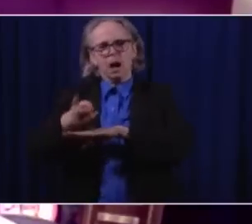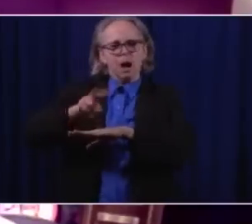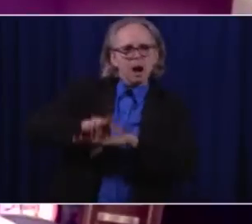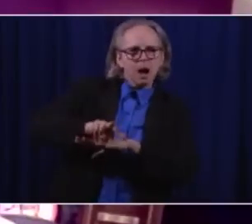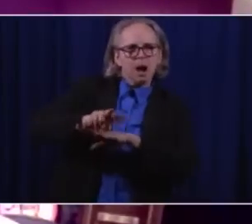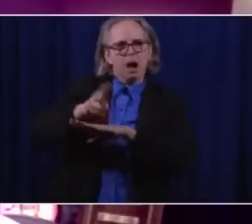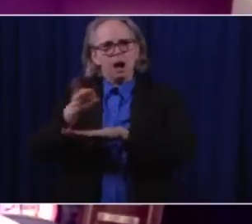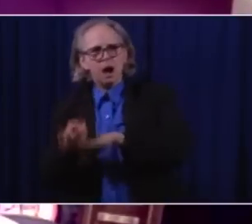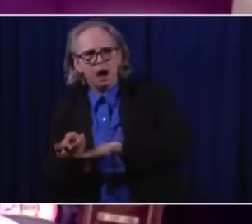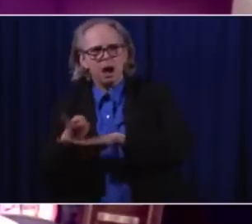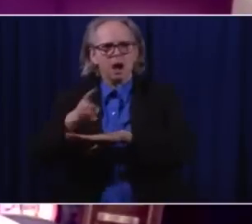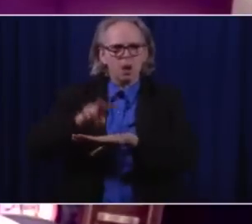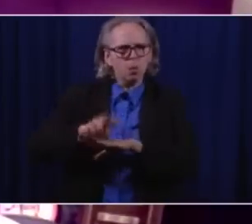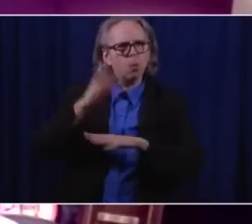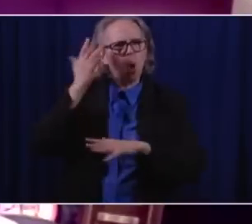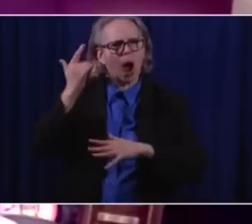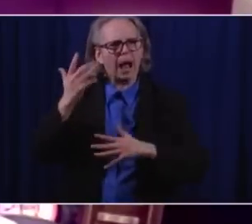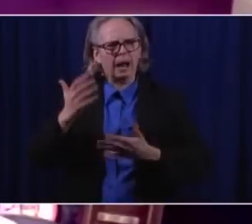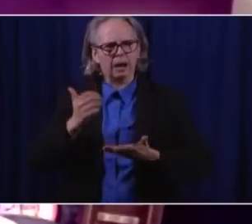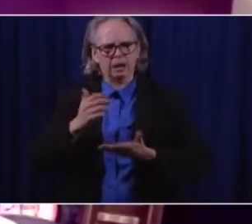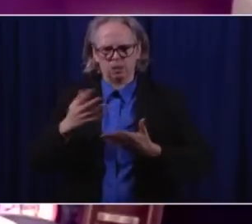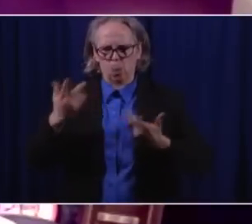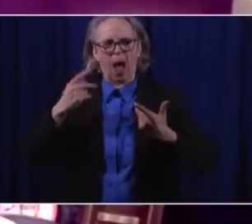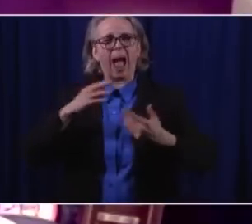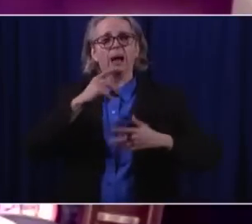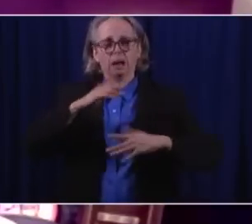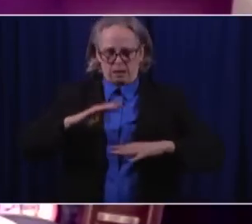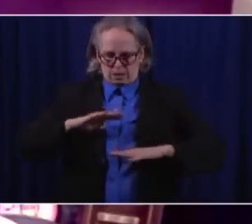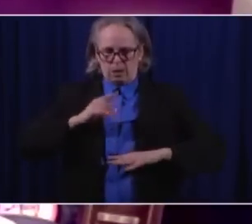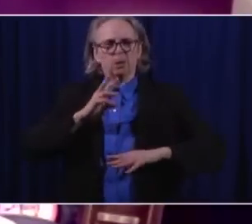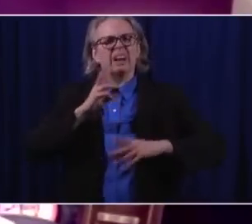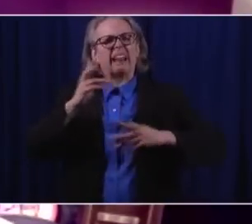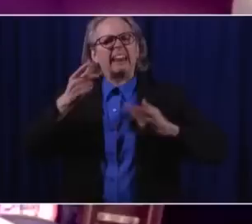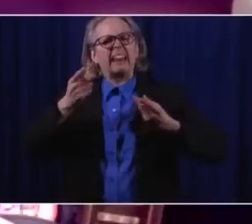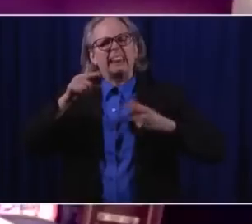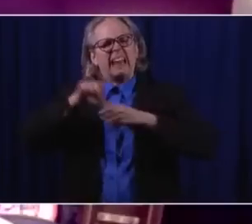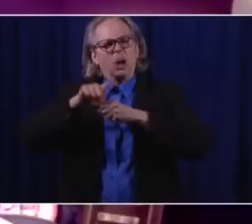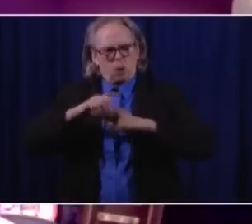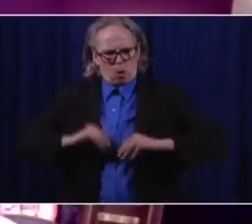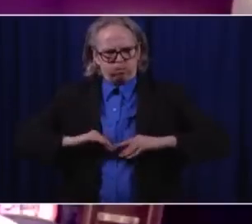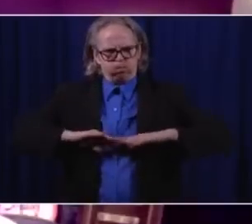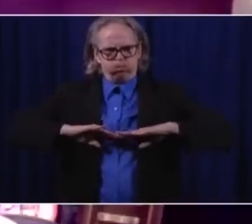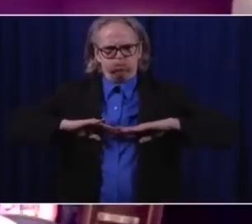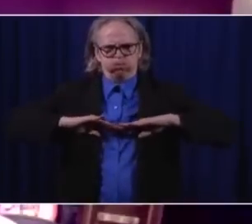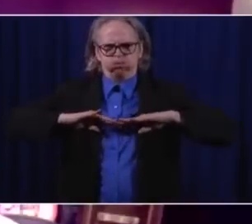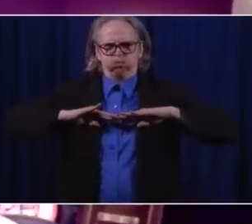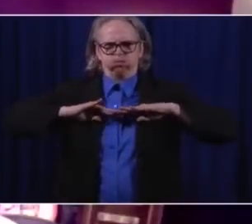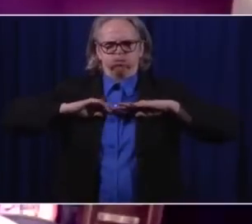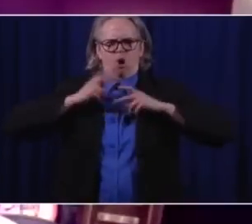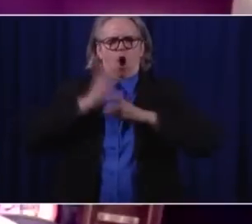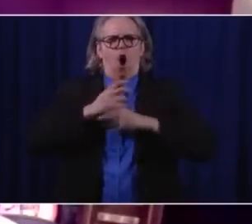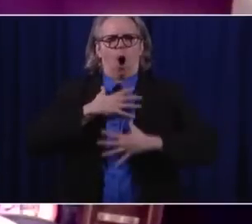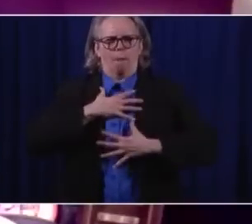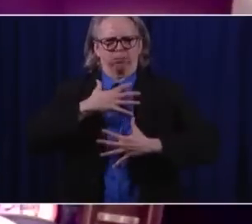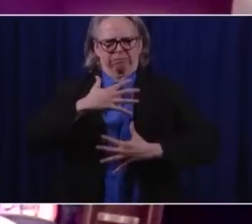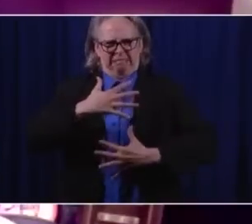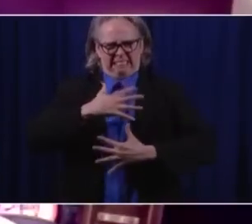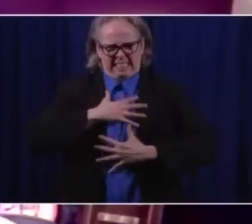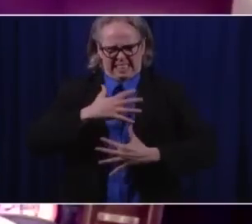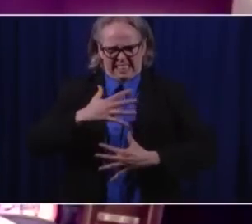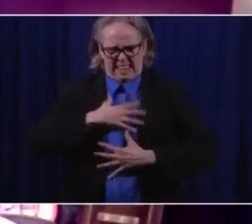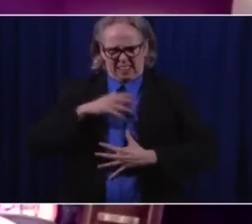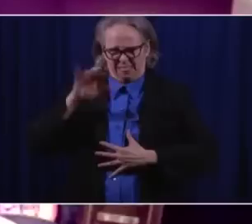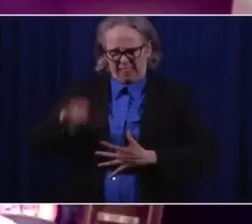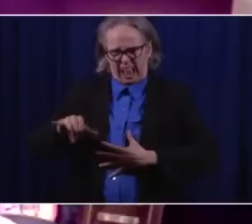that ventilator. Dr. Vanderhoff could probably speak to this much better, but what I want to tell people is they do that 4 times in a